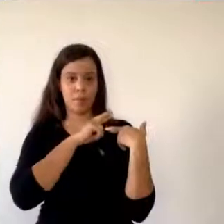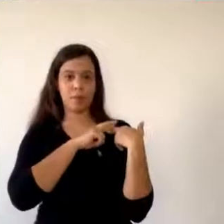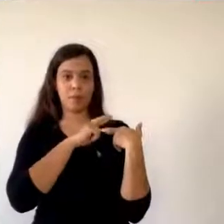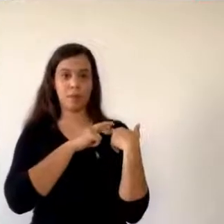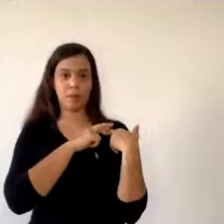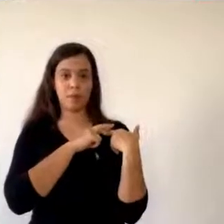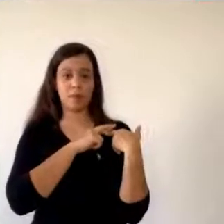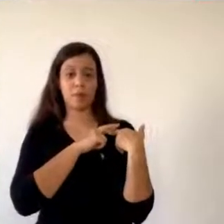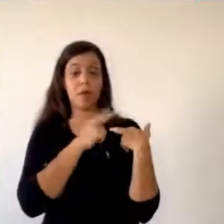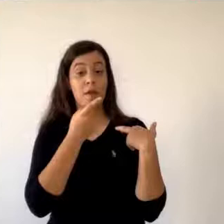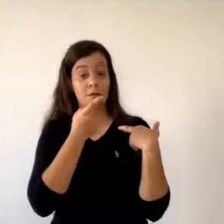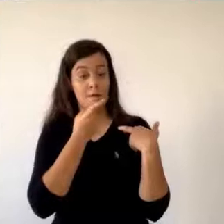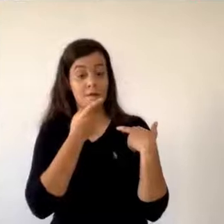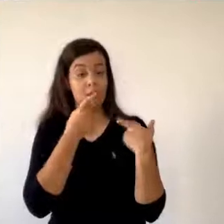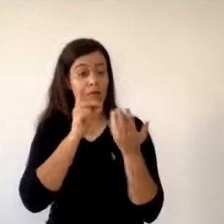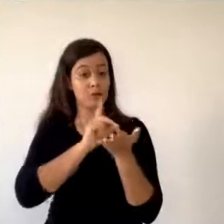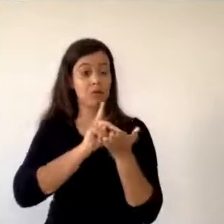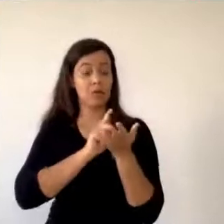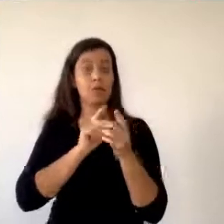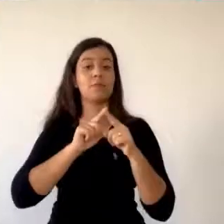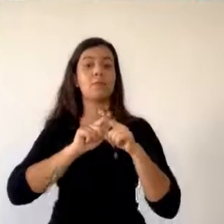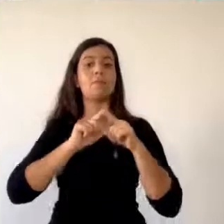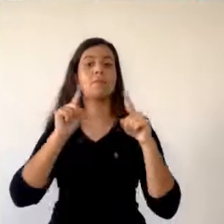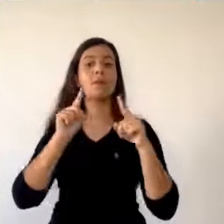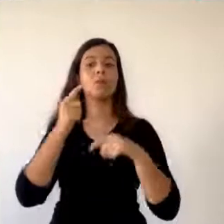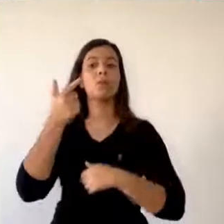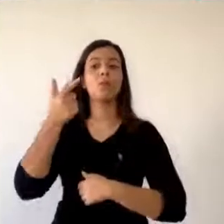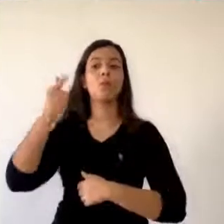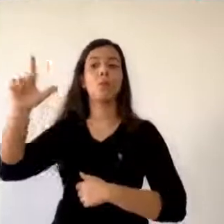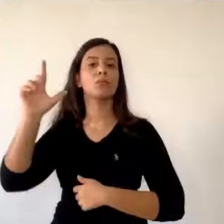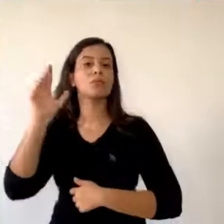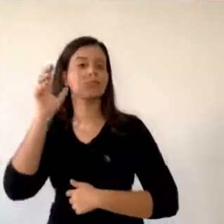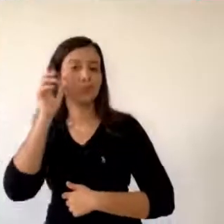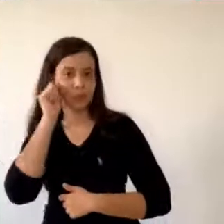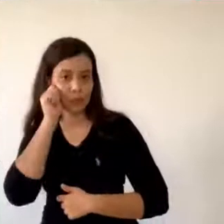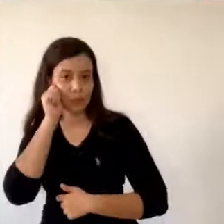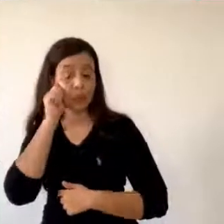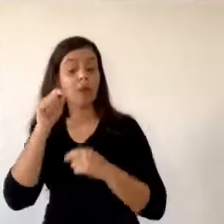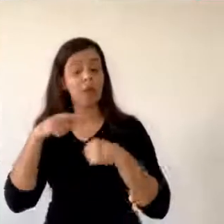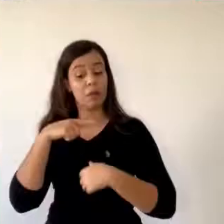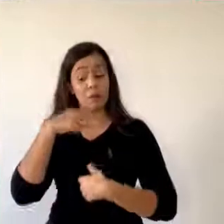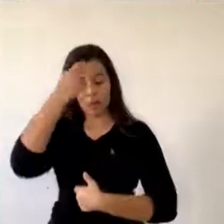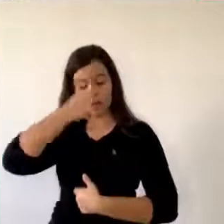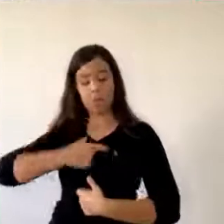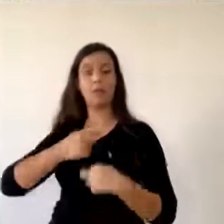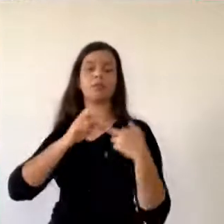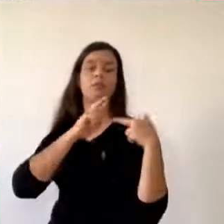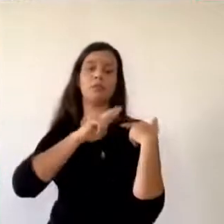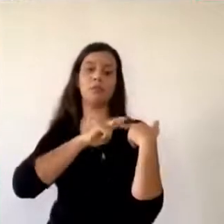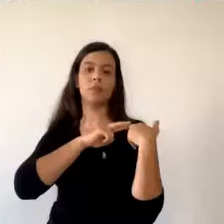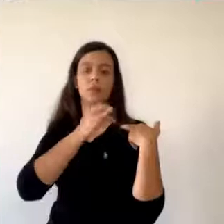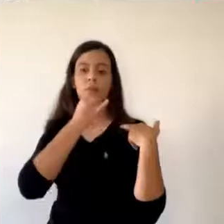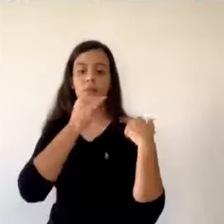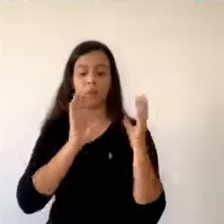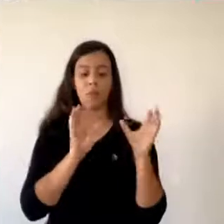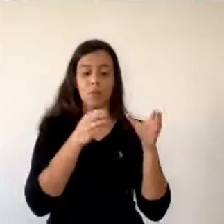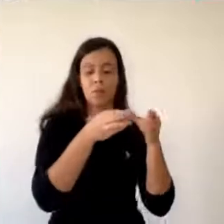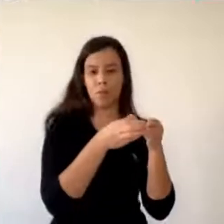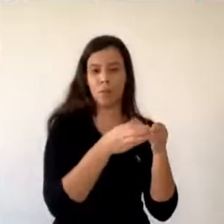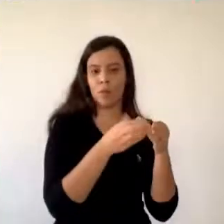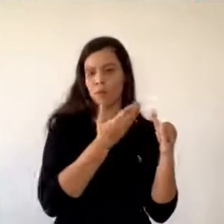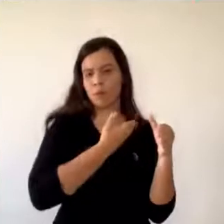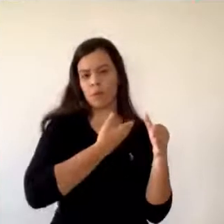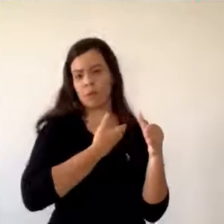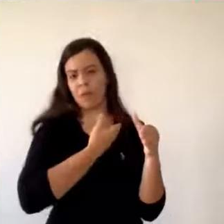responsible for what we state, we are also responsible for what others hear. And if